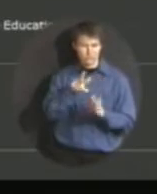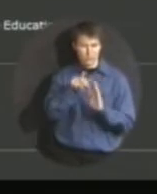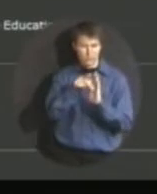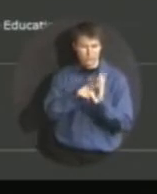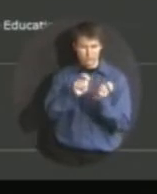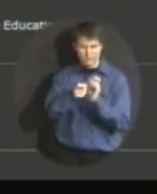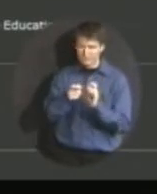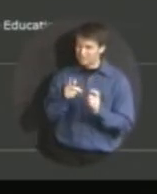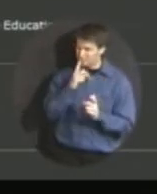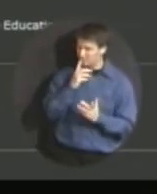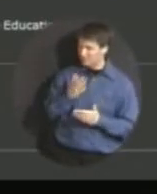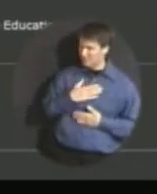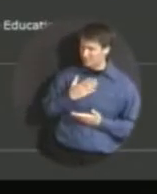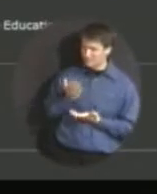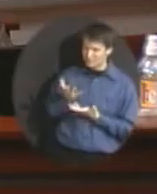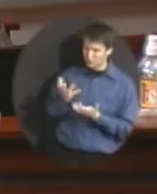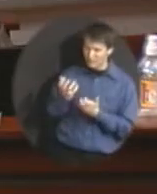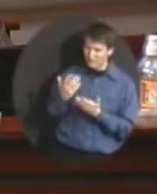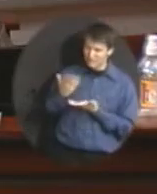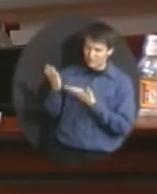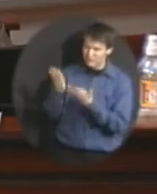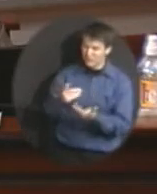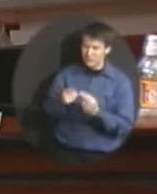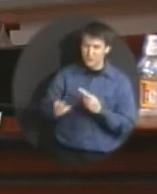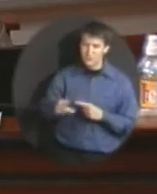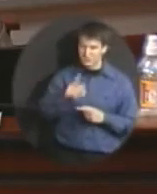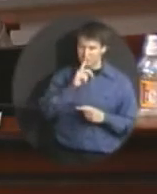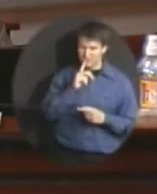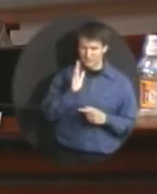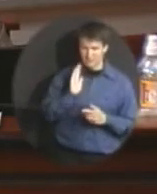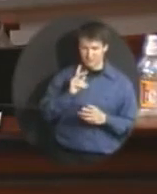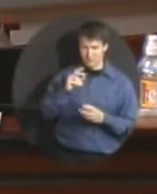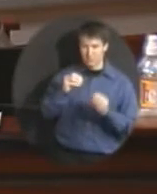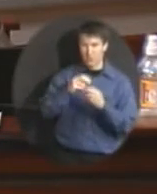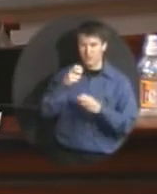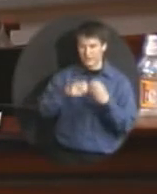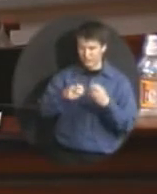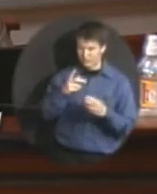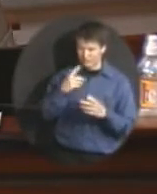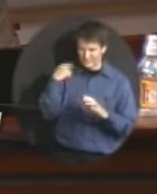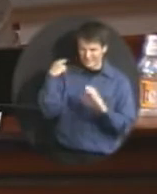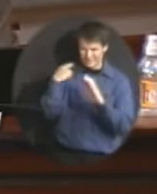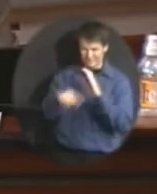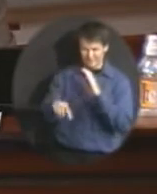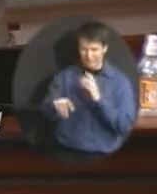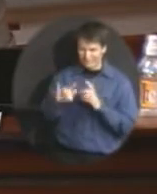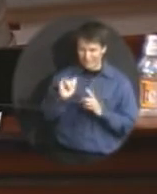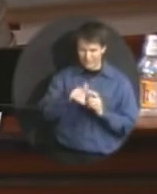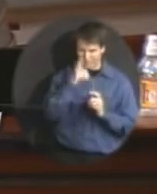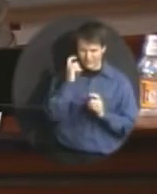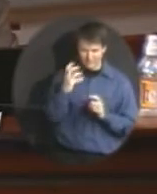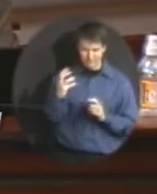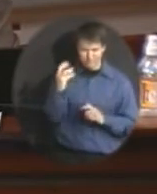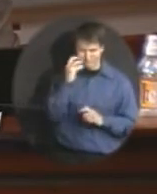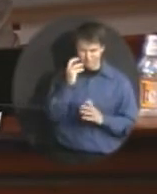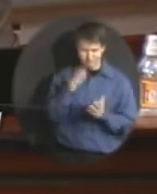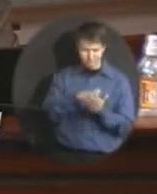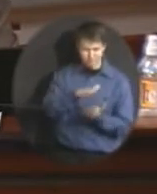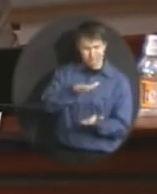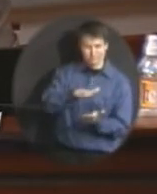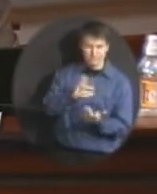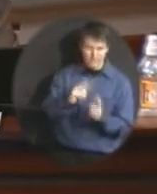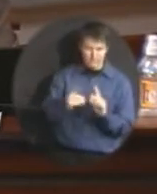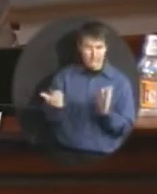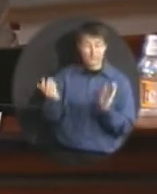to deliver that to you. It's just, in our opinion, it would be more difficult to look at something like that electronically because it was so thick. Again, this has been